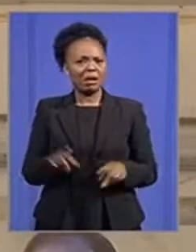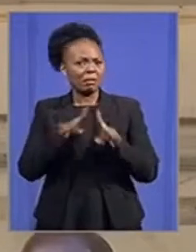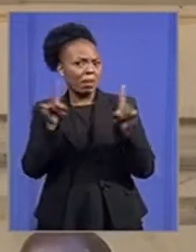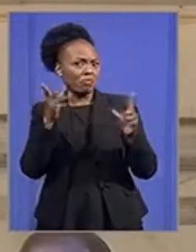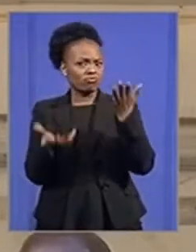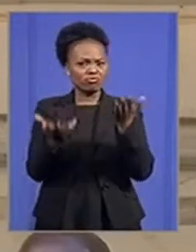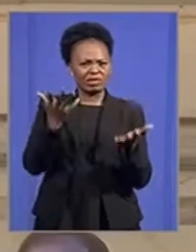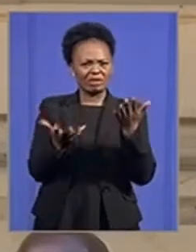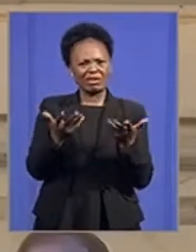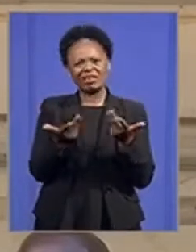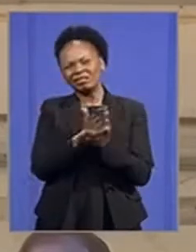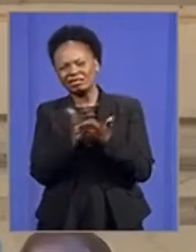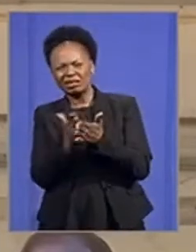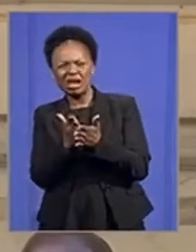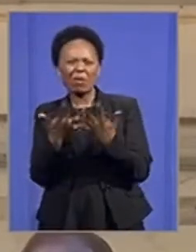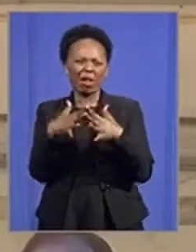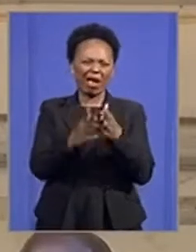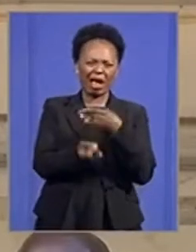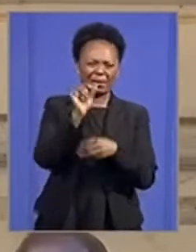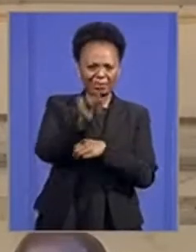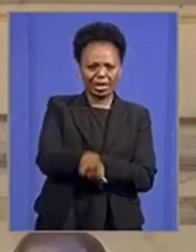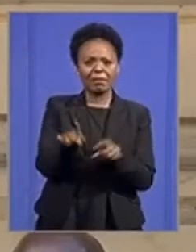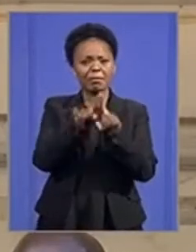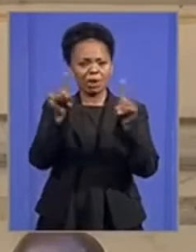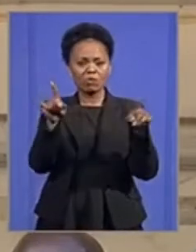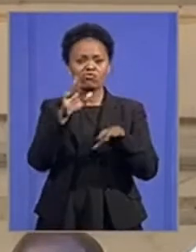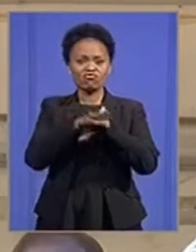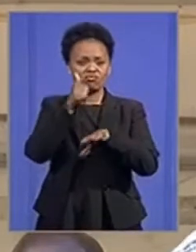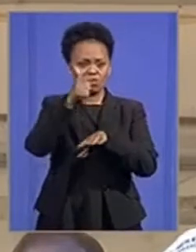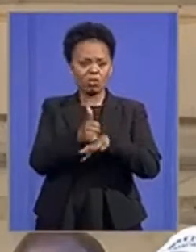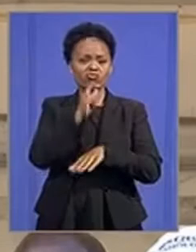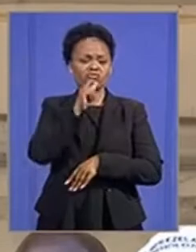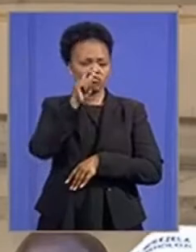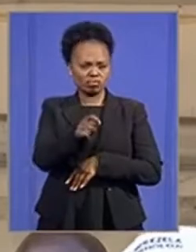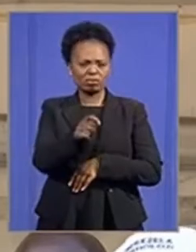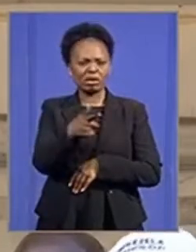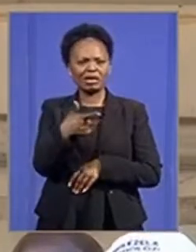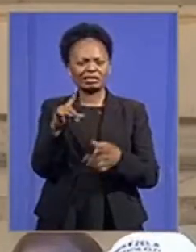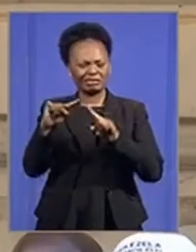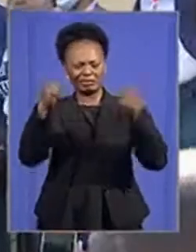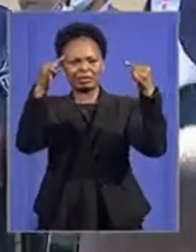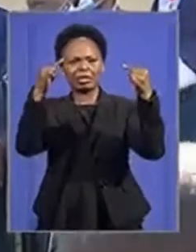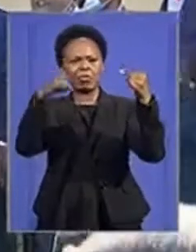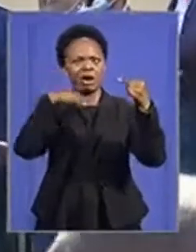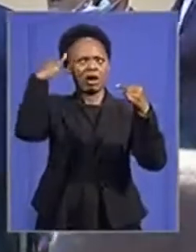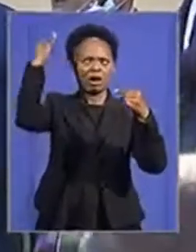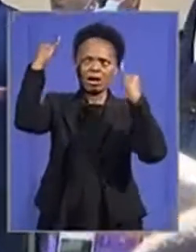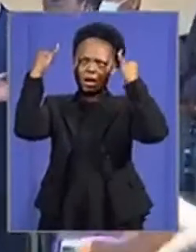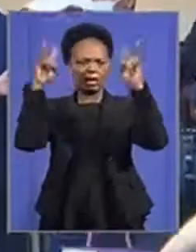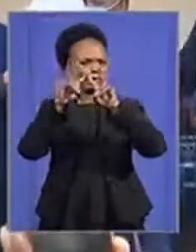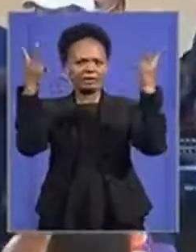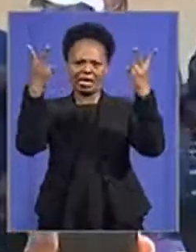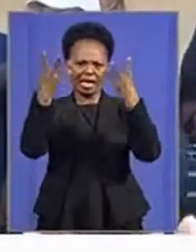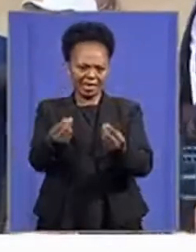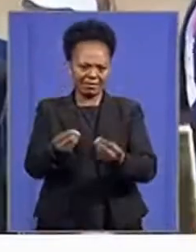of factionalism here and there. But fundamentally, we disagree ideologically. Mopresidente wa maloba